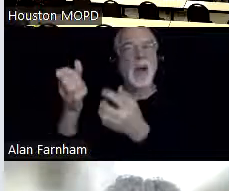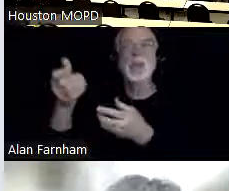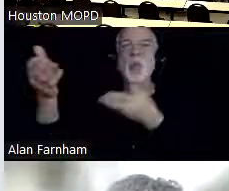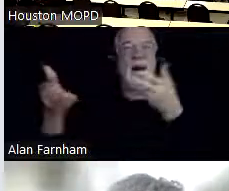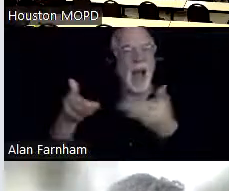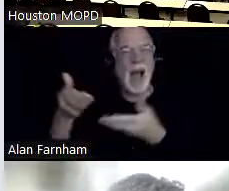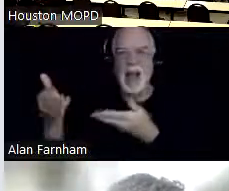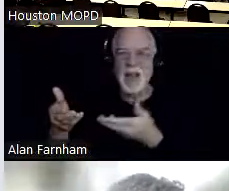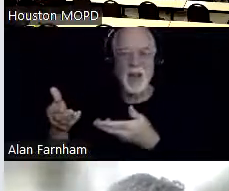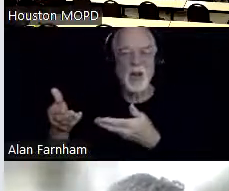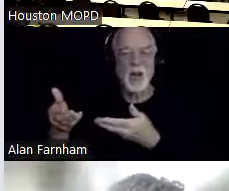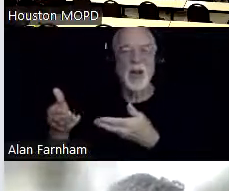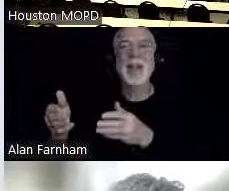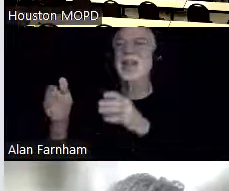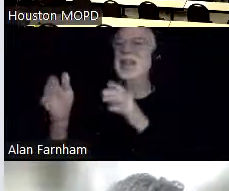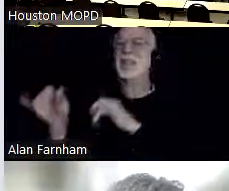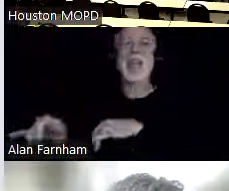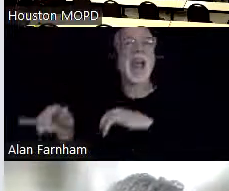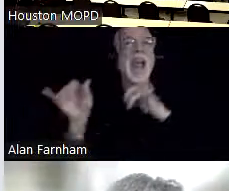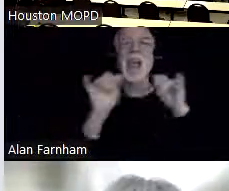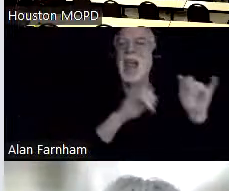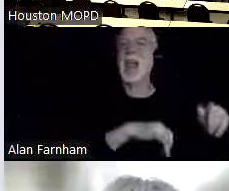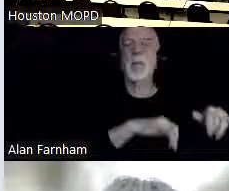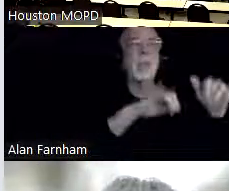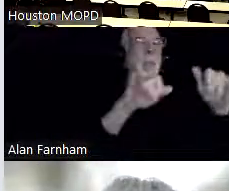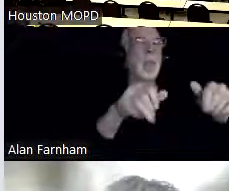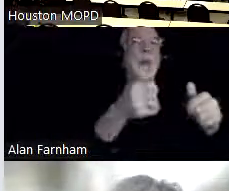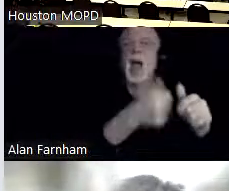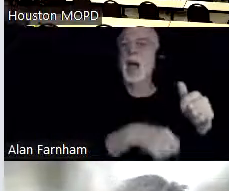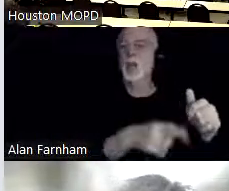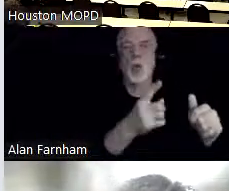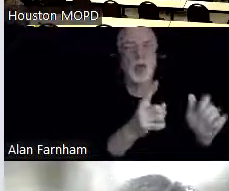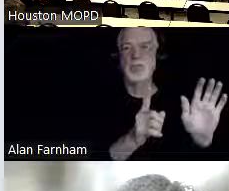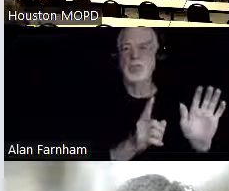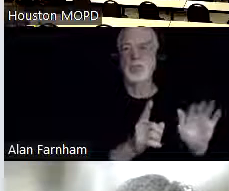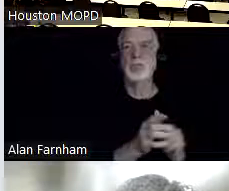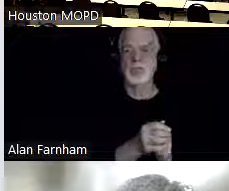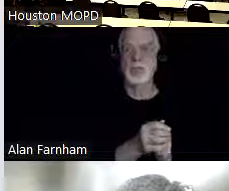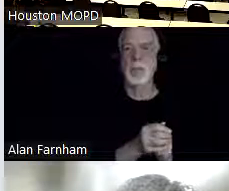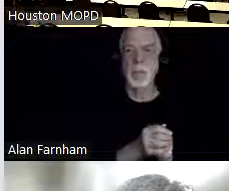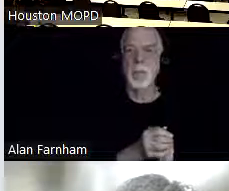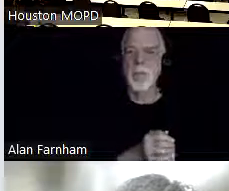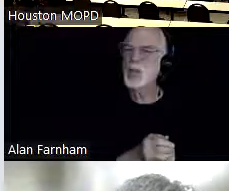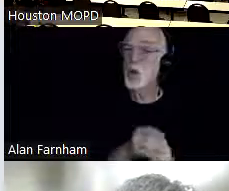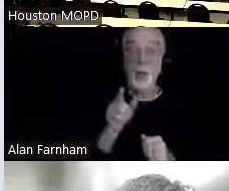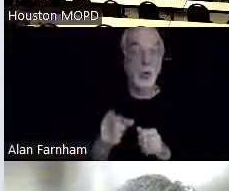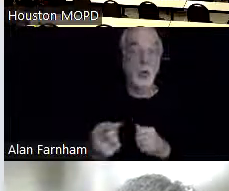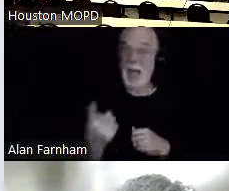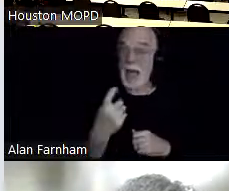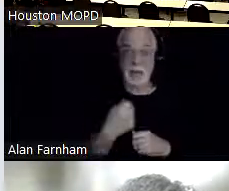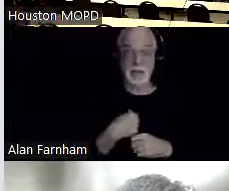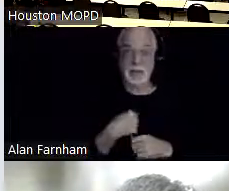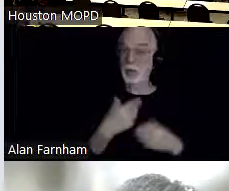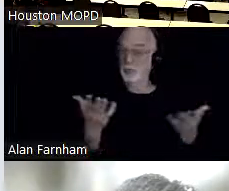same as they hire any other person. The numbers don't add up to me. Ask me a question, let's figure something